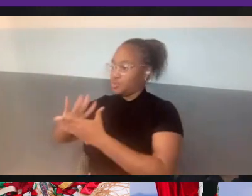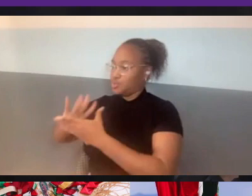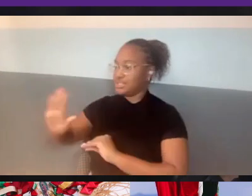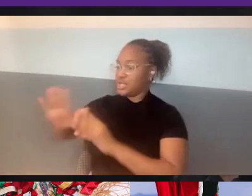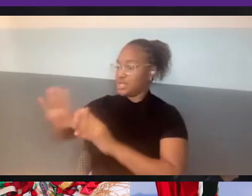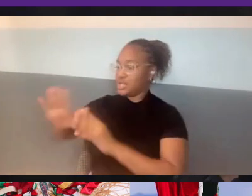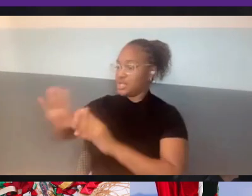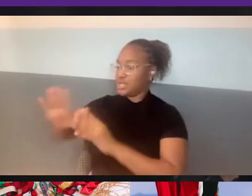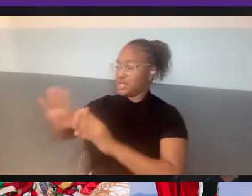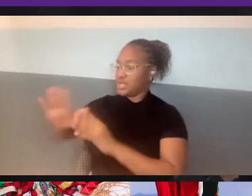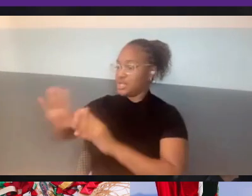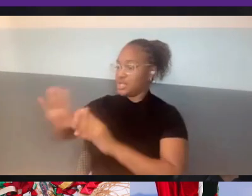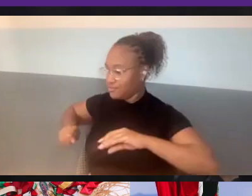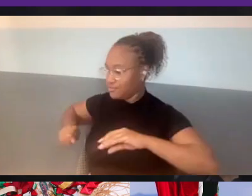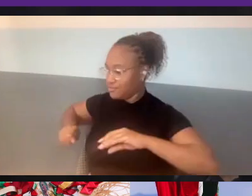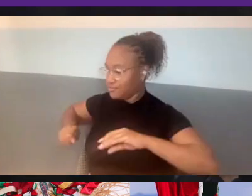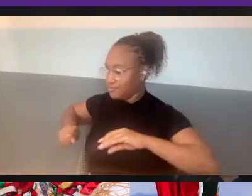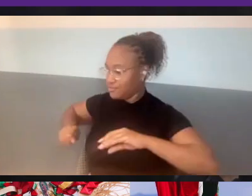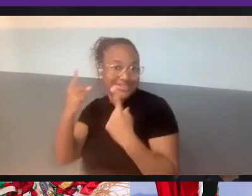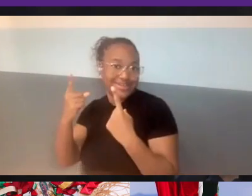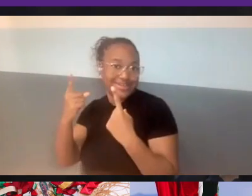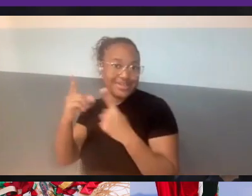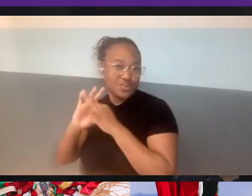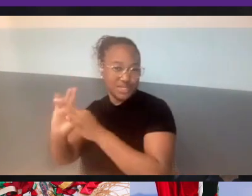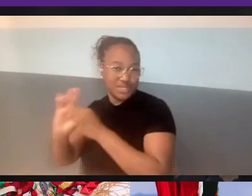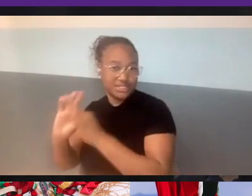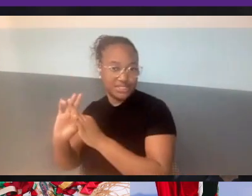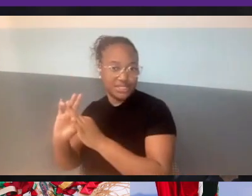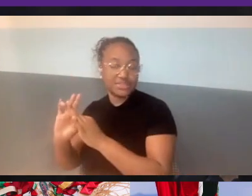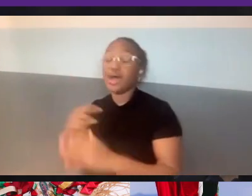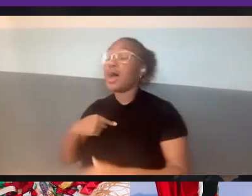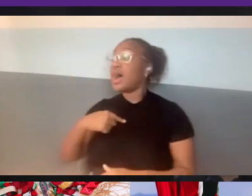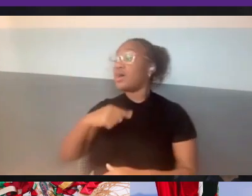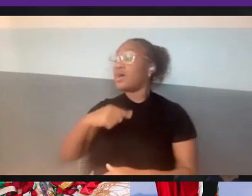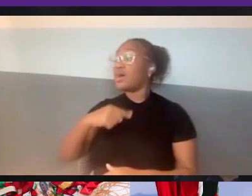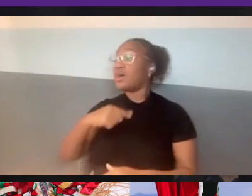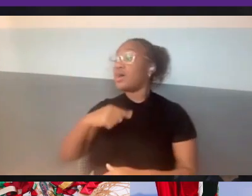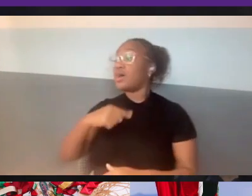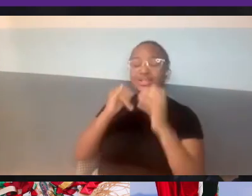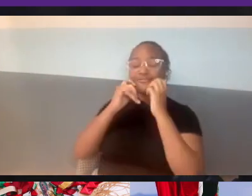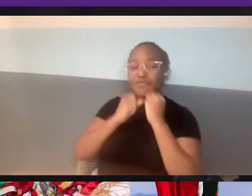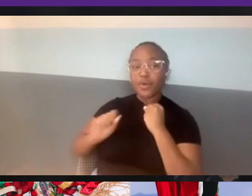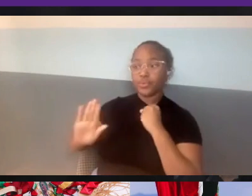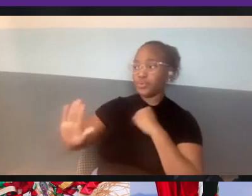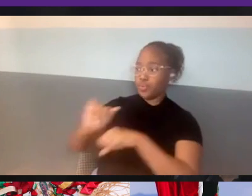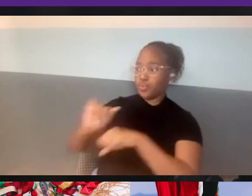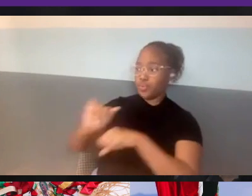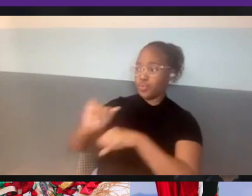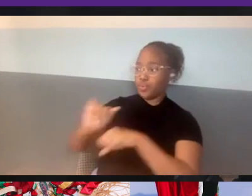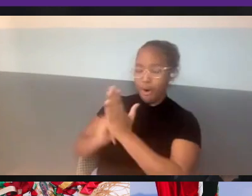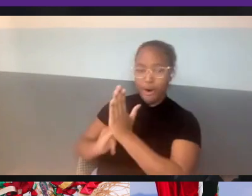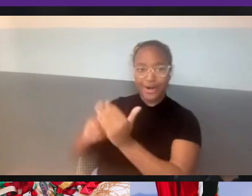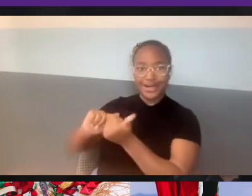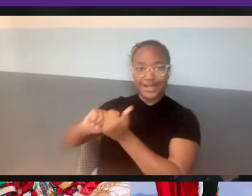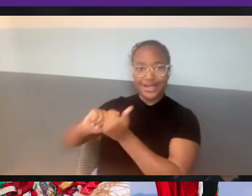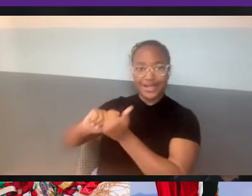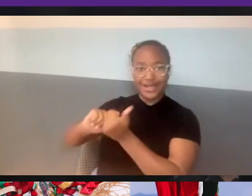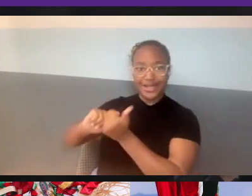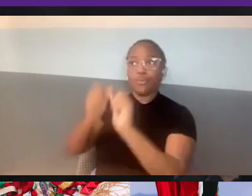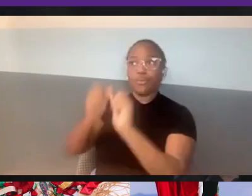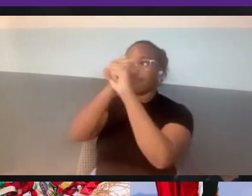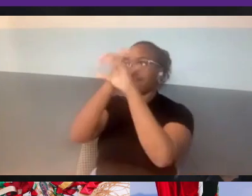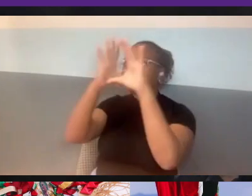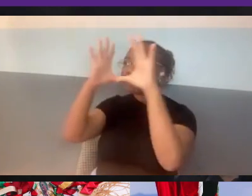those relationships. And I really value the way that your art comes to fruition, or comes to the point, to the fore, right?